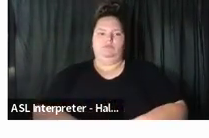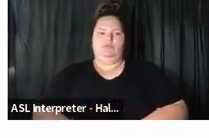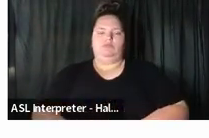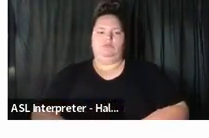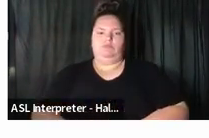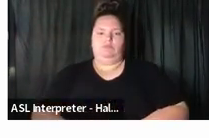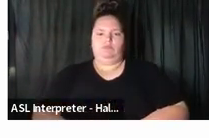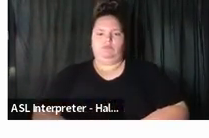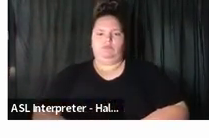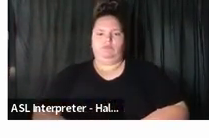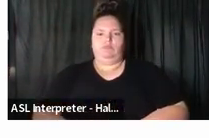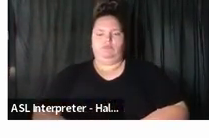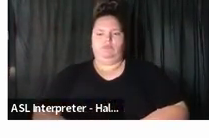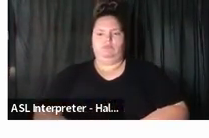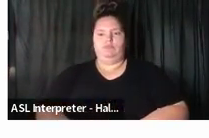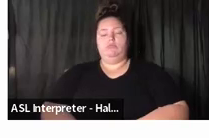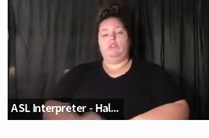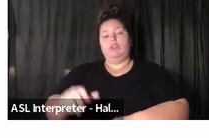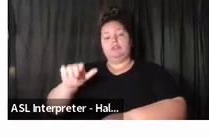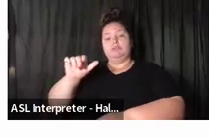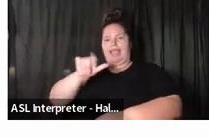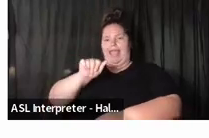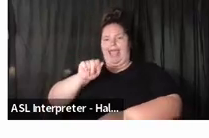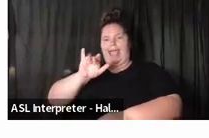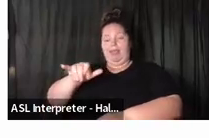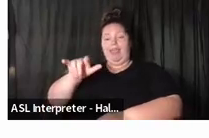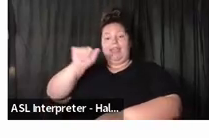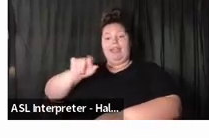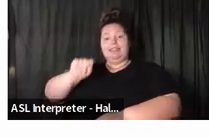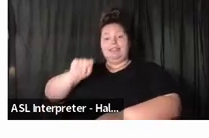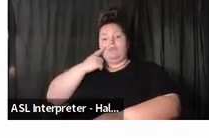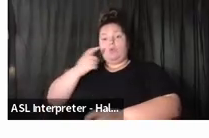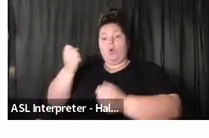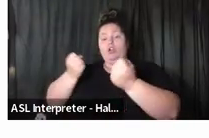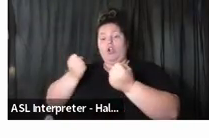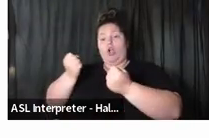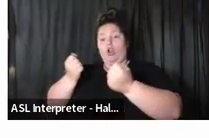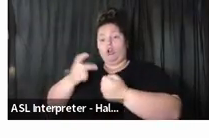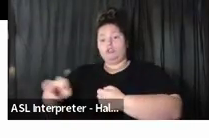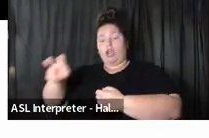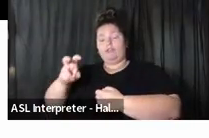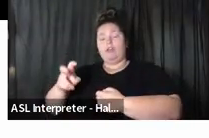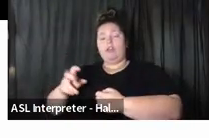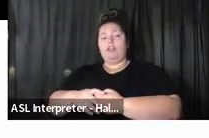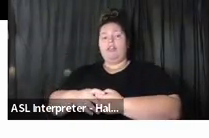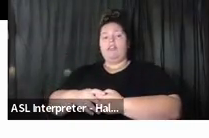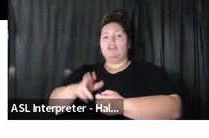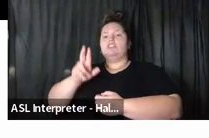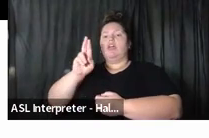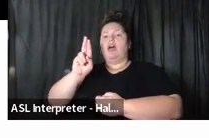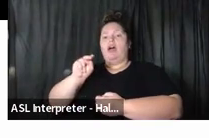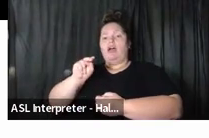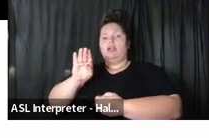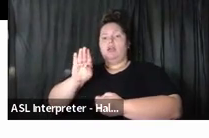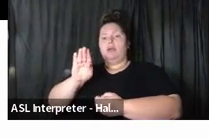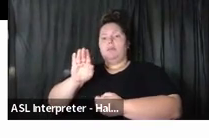All right, and some AT for car travel. So there are things that help, there are like the Unbuckle Me, which is something that helps